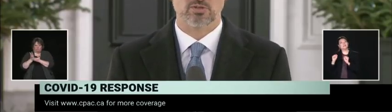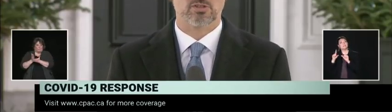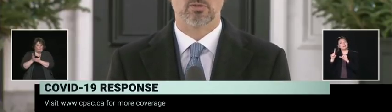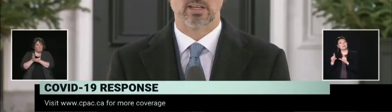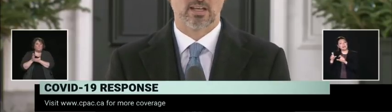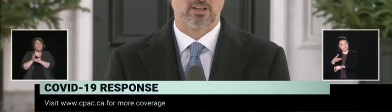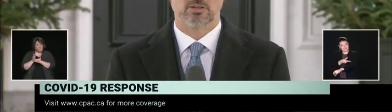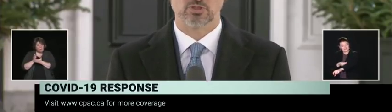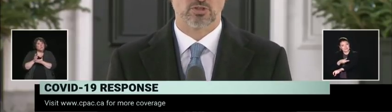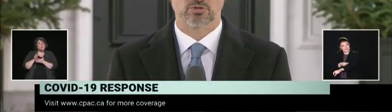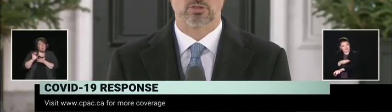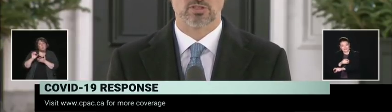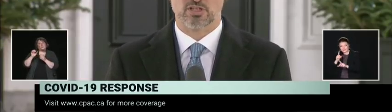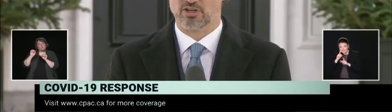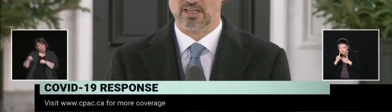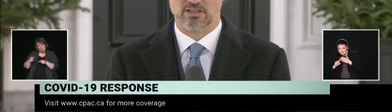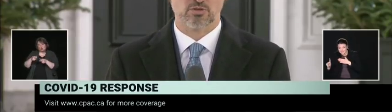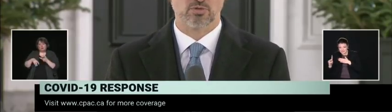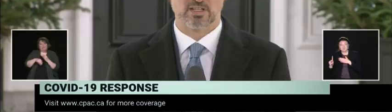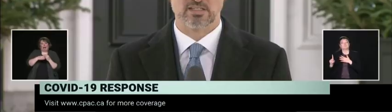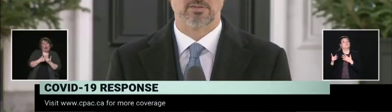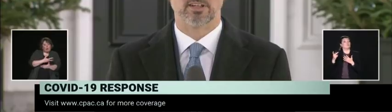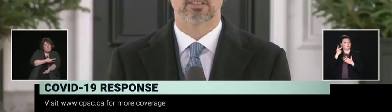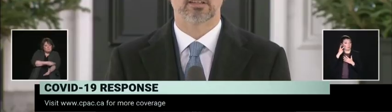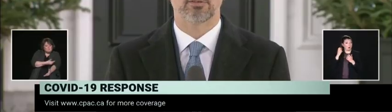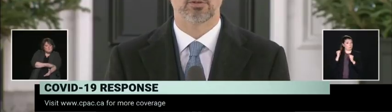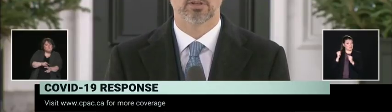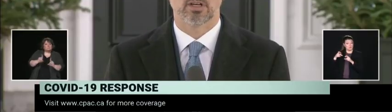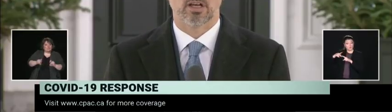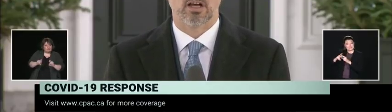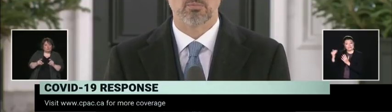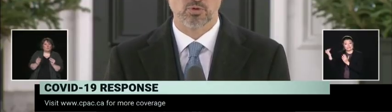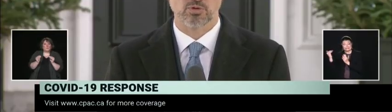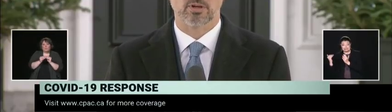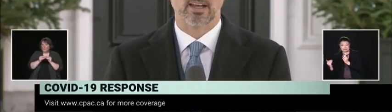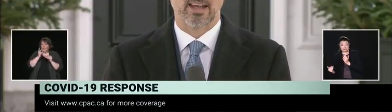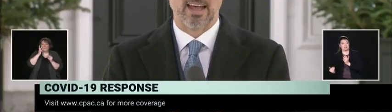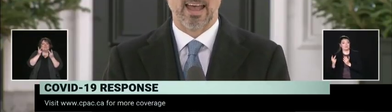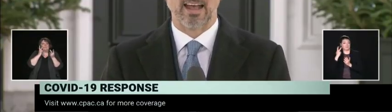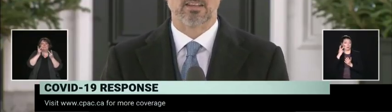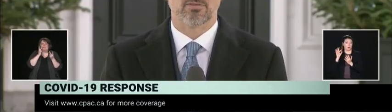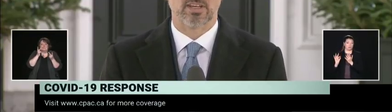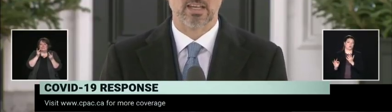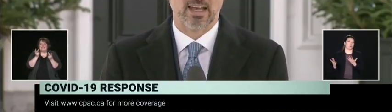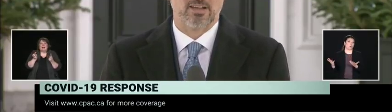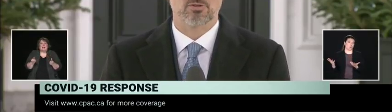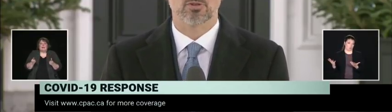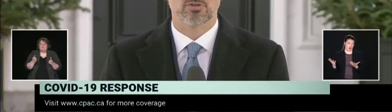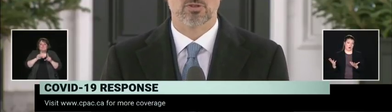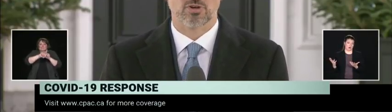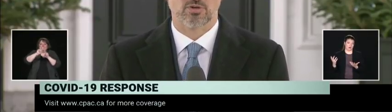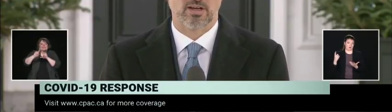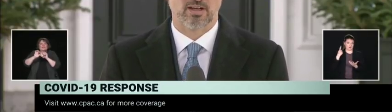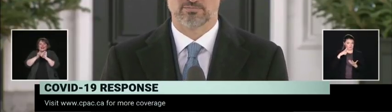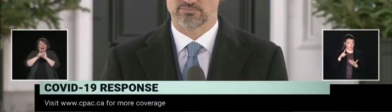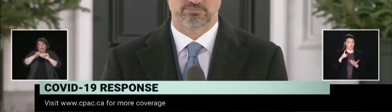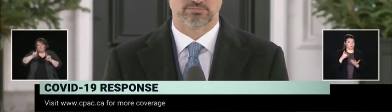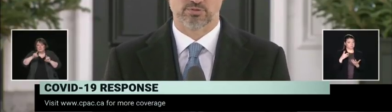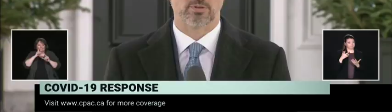On va continuer, comme j'ai toujours dit, de regarder toutes les différentes avenues pour arriver à une